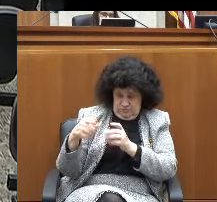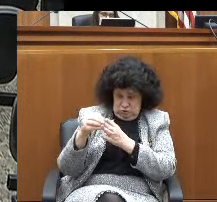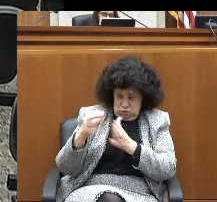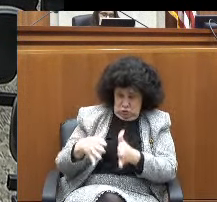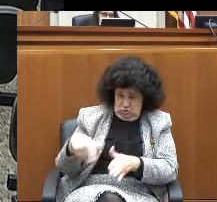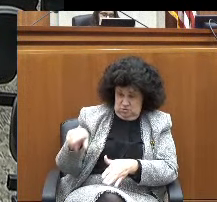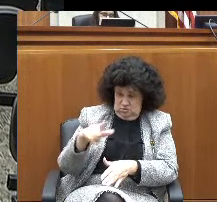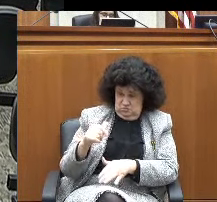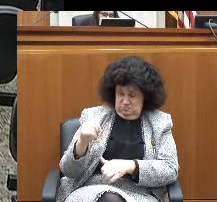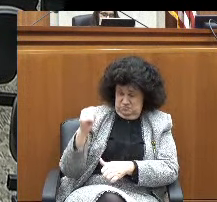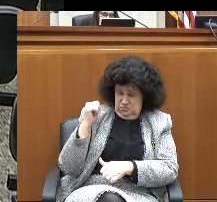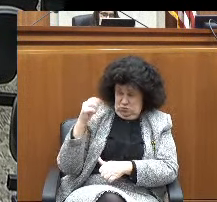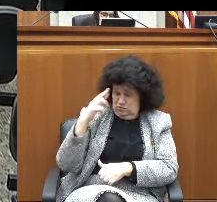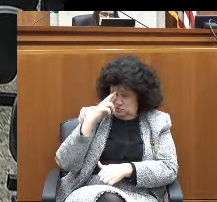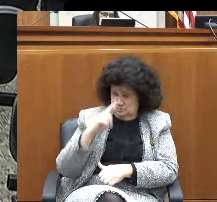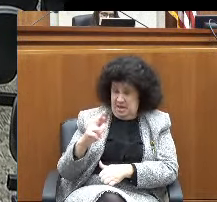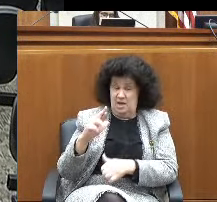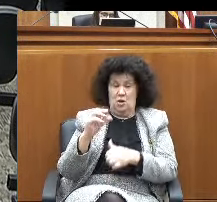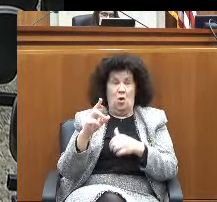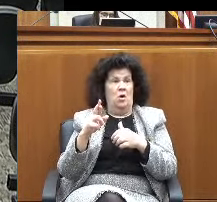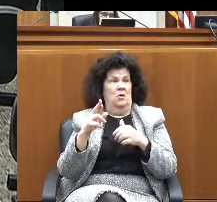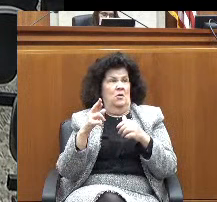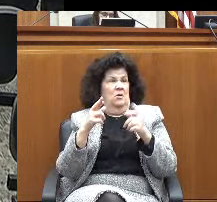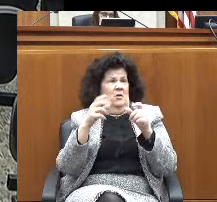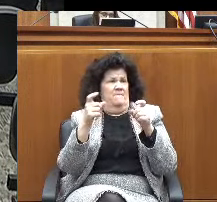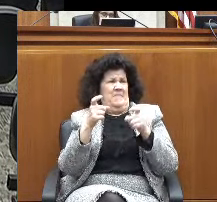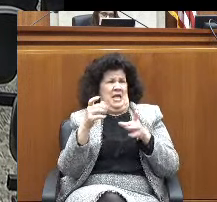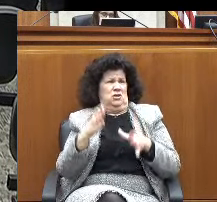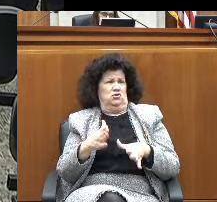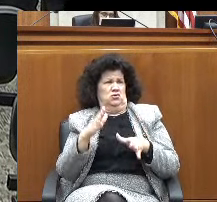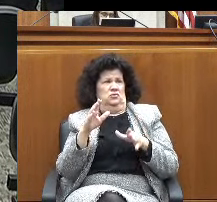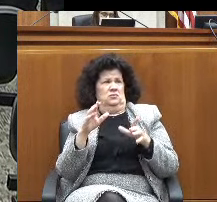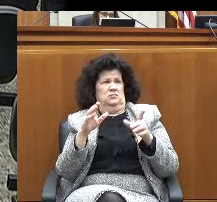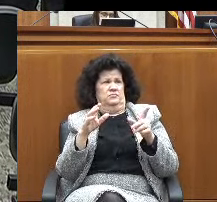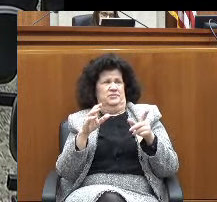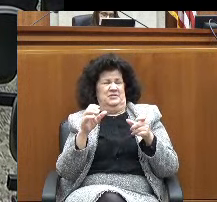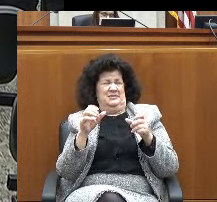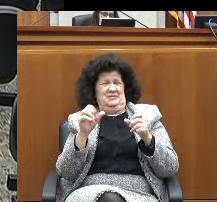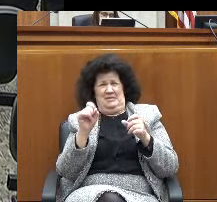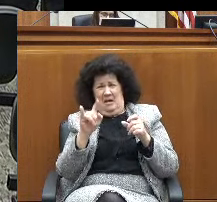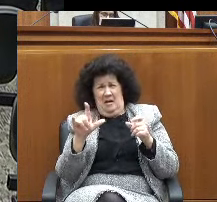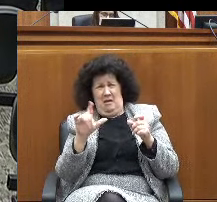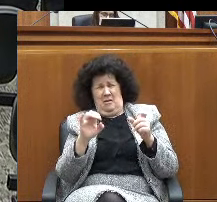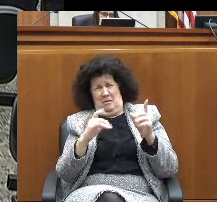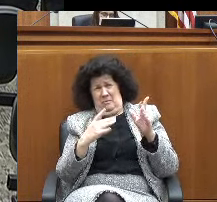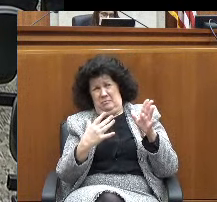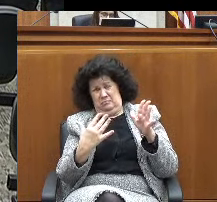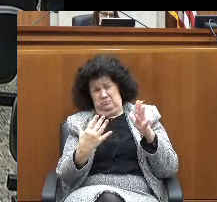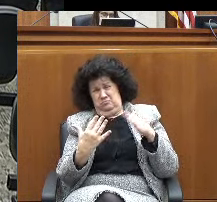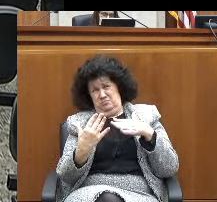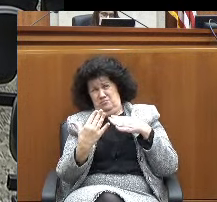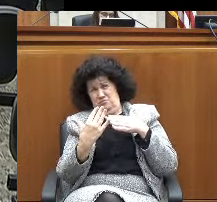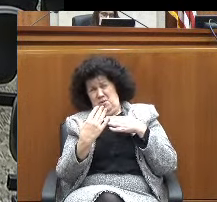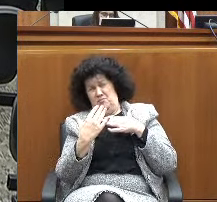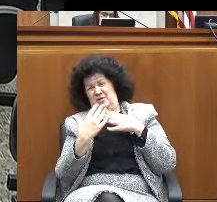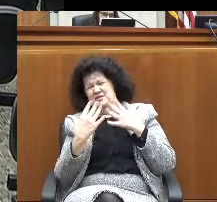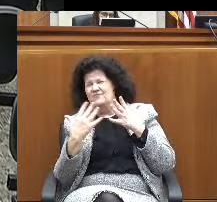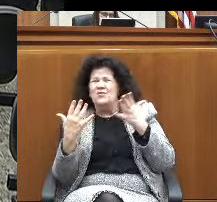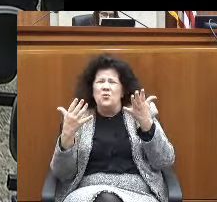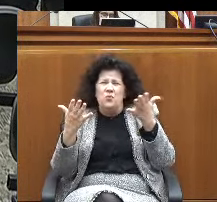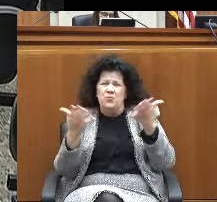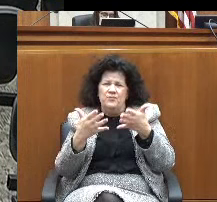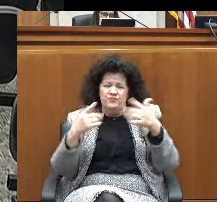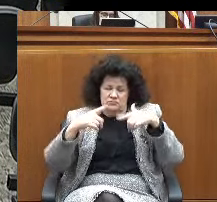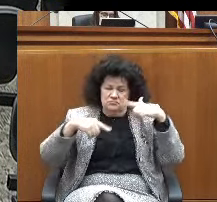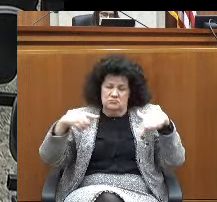your manager style, or there's lots of things that stress on the job can mean. So I know